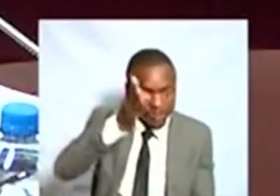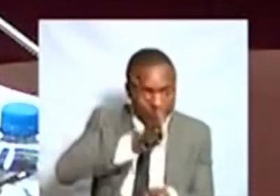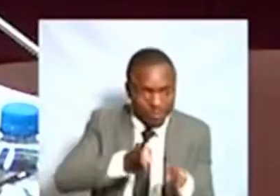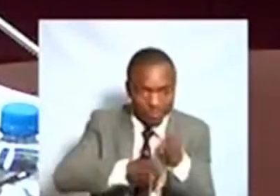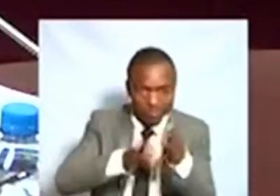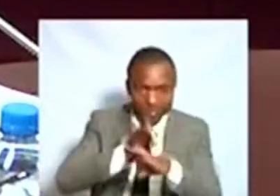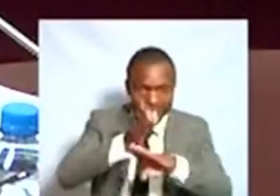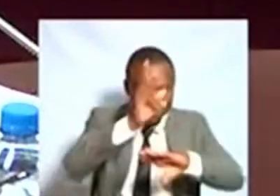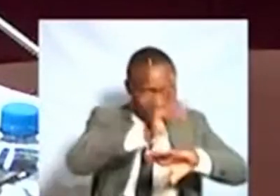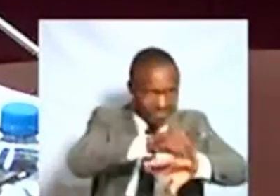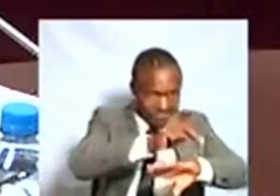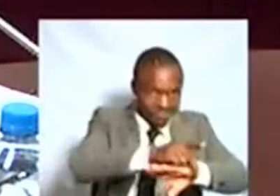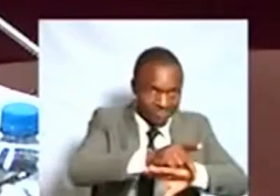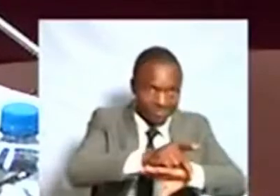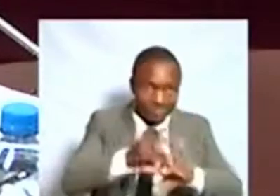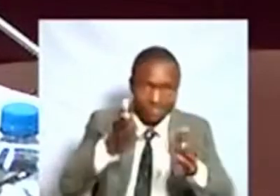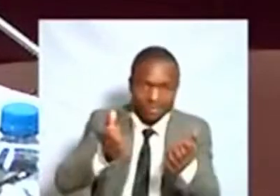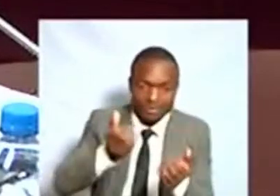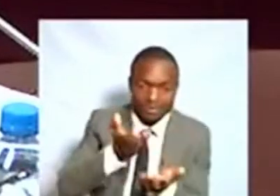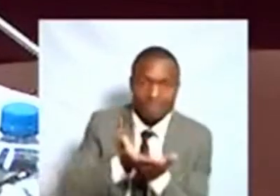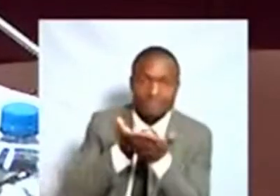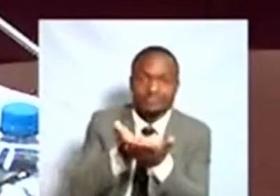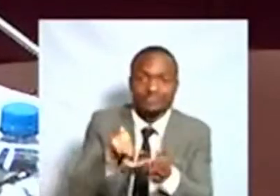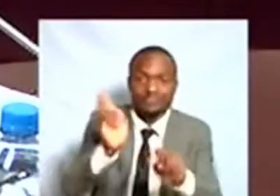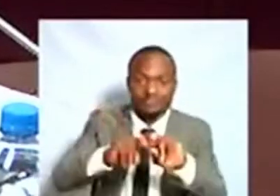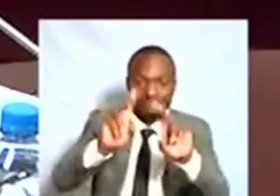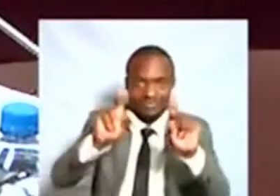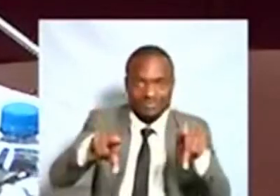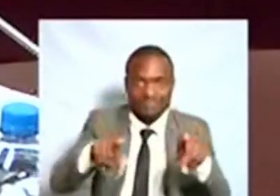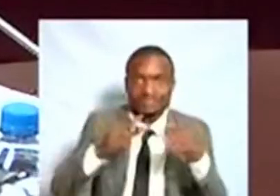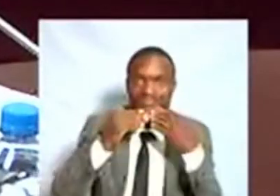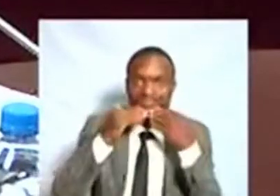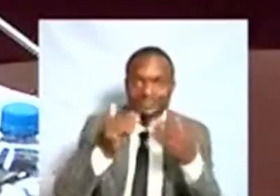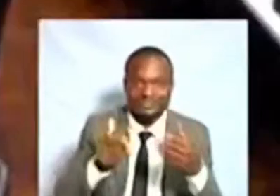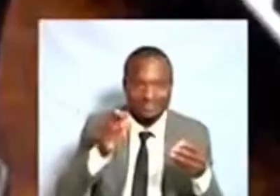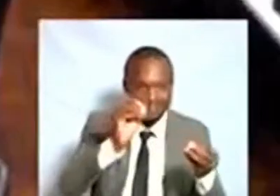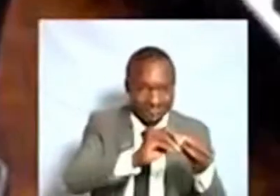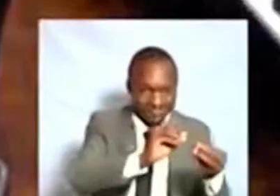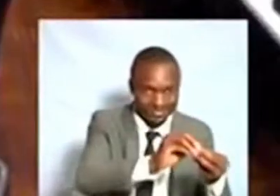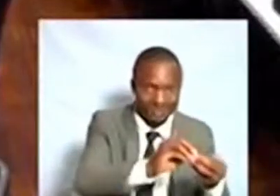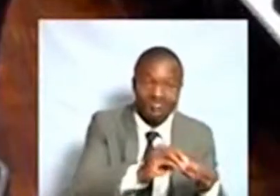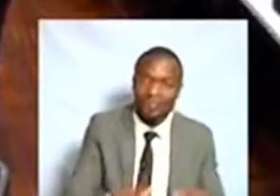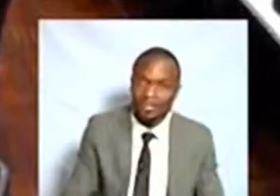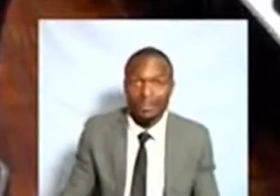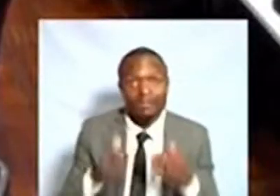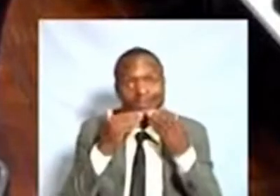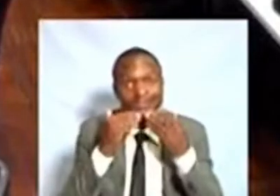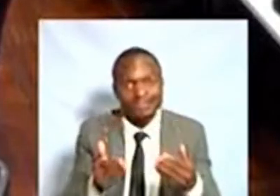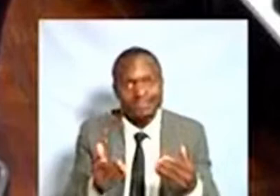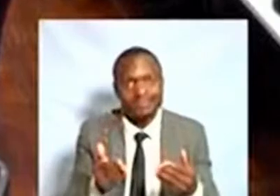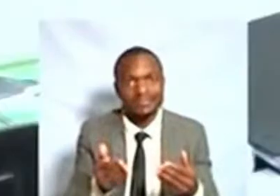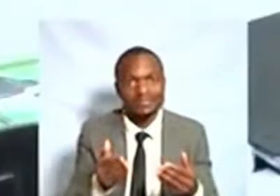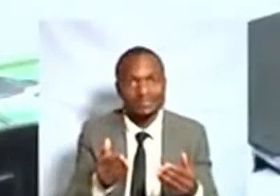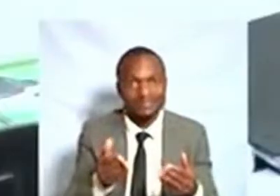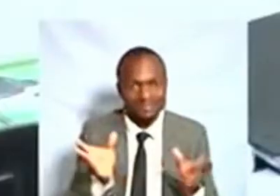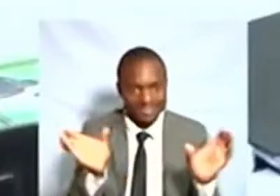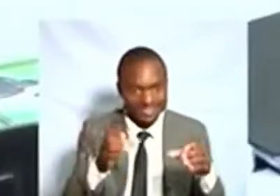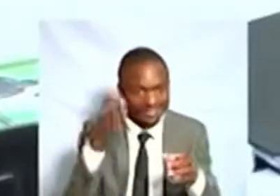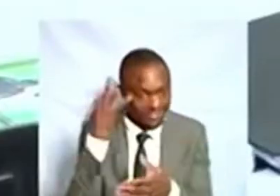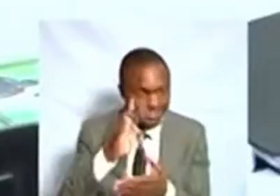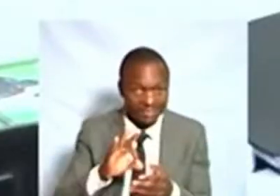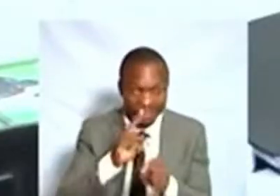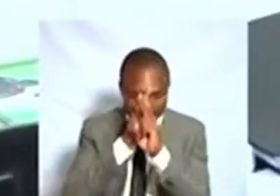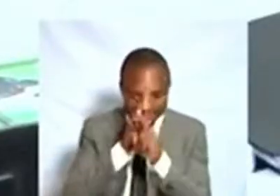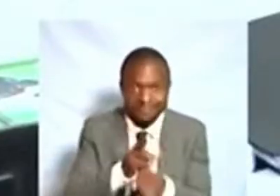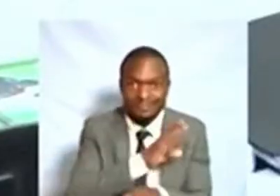projects. I wish to submit, Chair. Thank you so much. Thank you very much, Council Secretary. Honorable